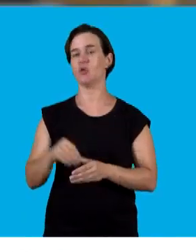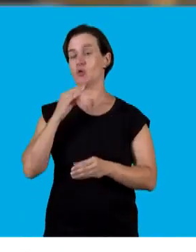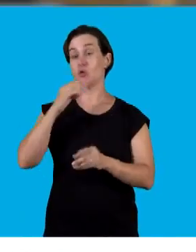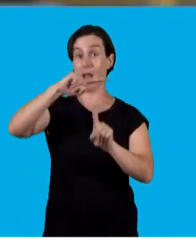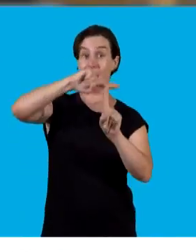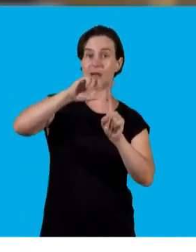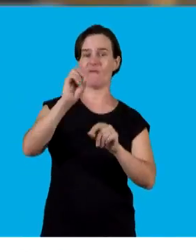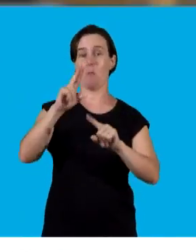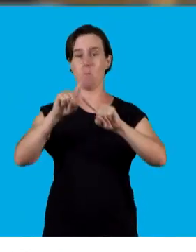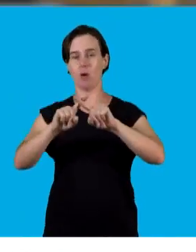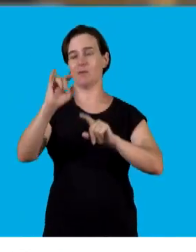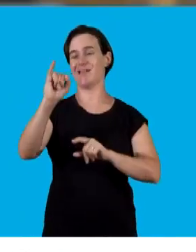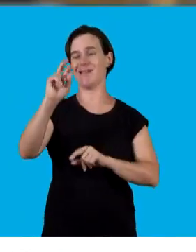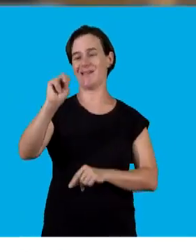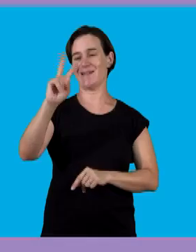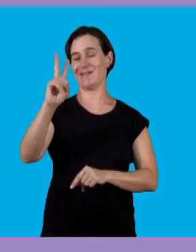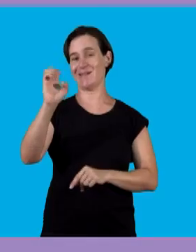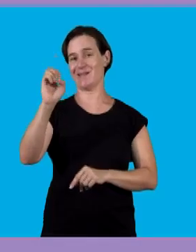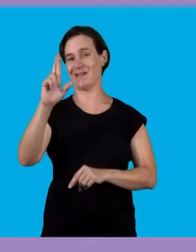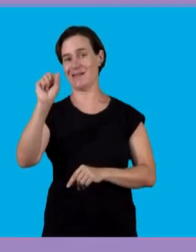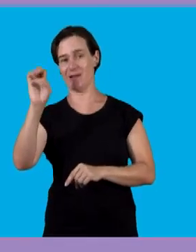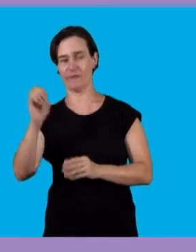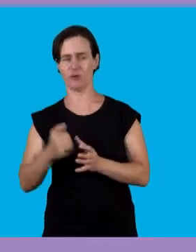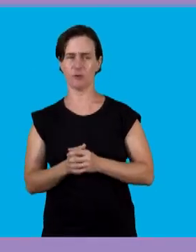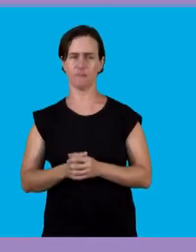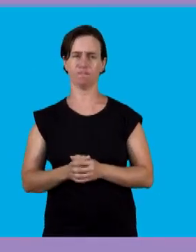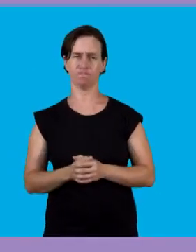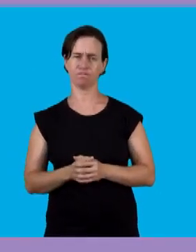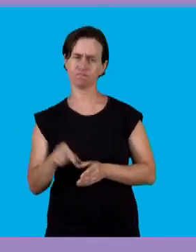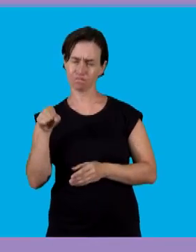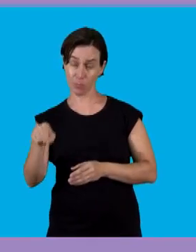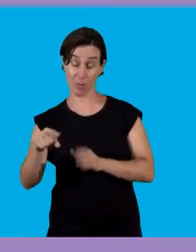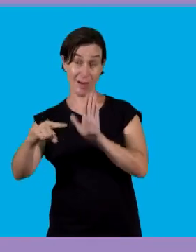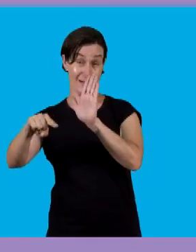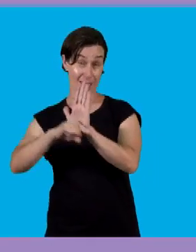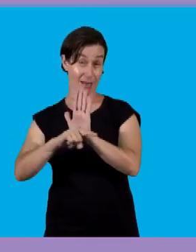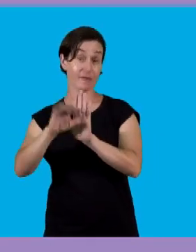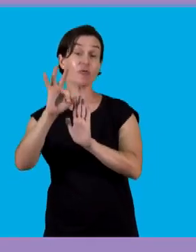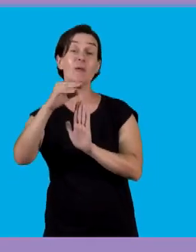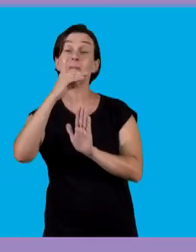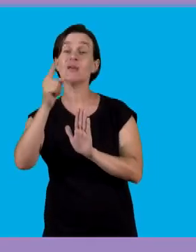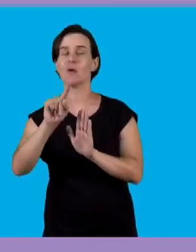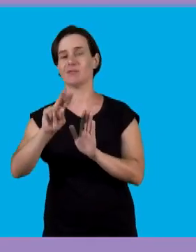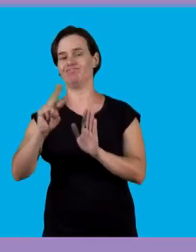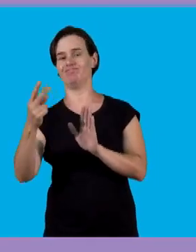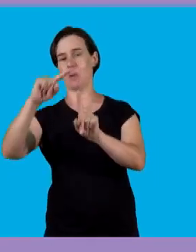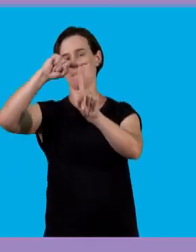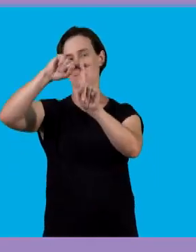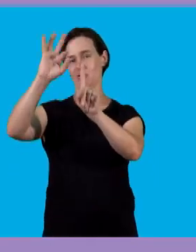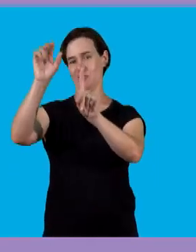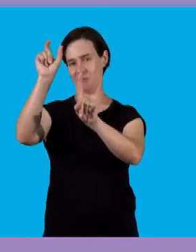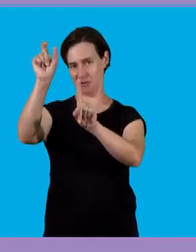multiplicative inverse. To start with, the additive inverse of a -3 is a +3. So the additive inverse